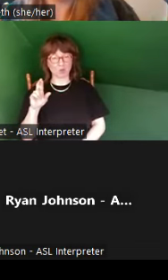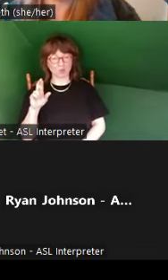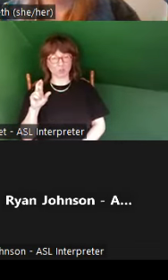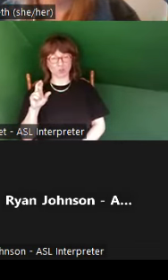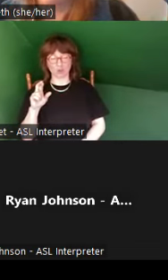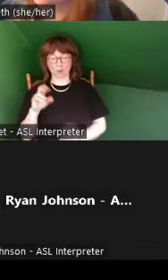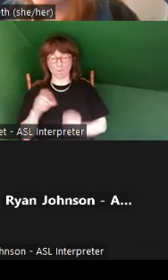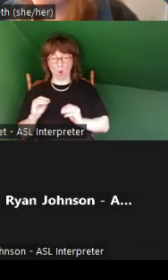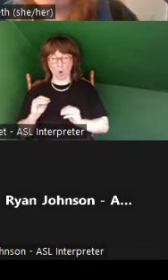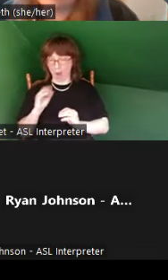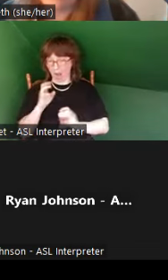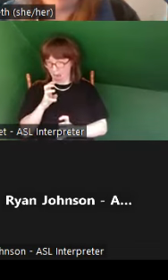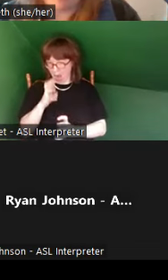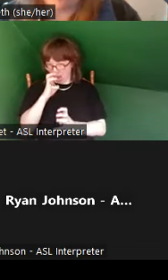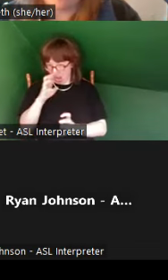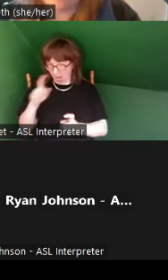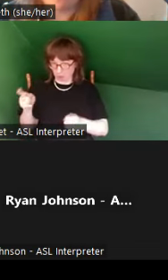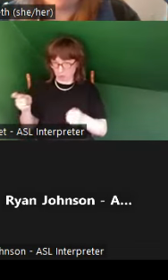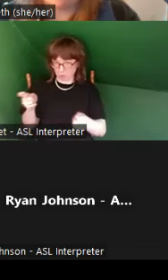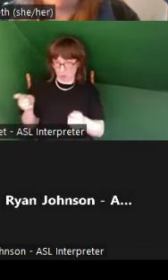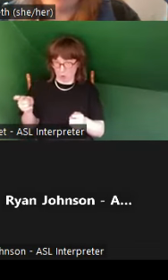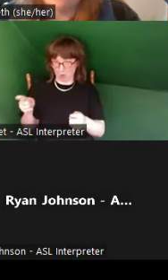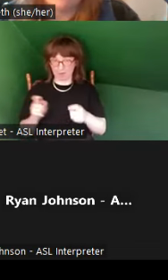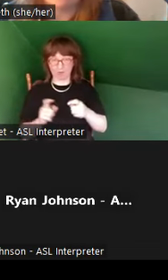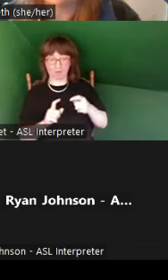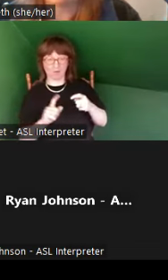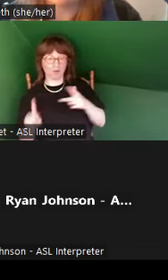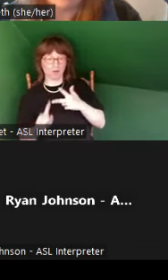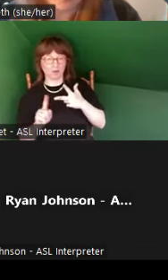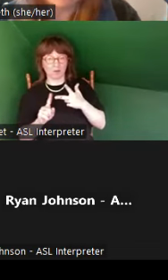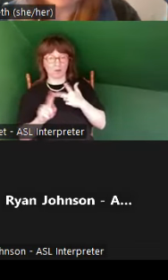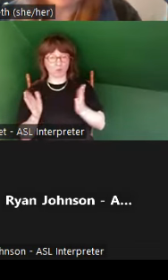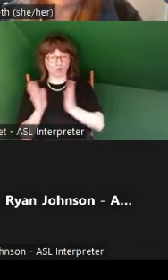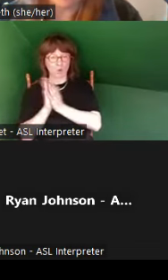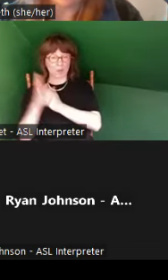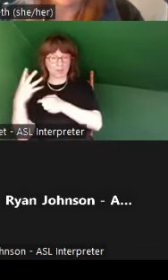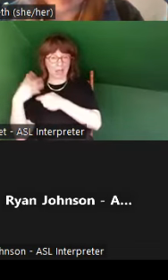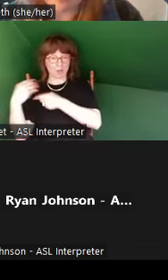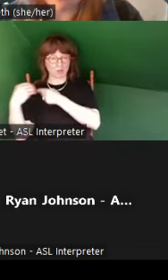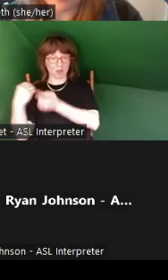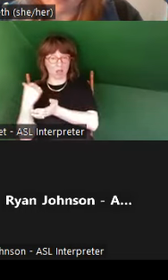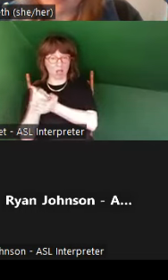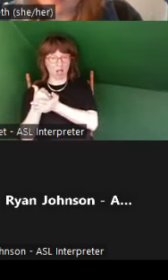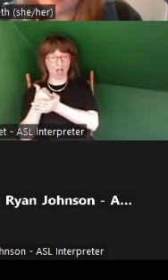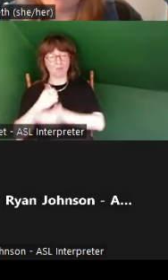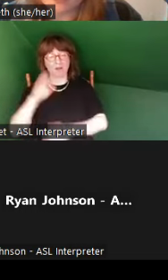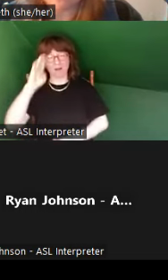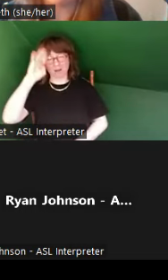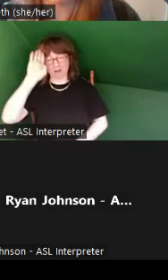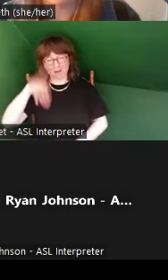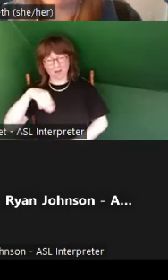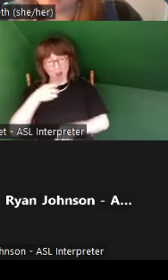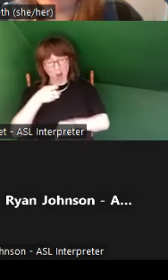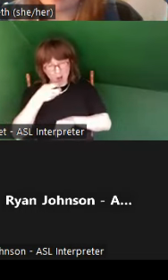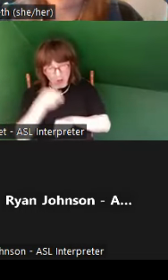hold. Then they request outside help, which we all know is so hard to do and incredibly brave. They reach